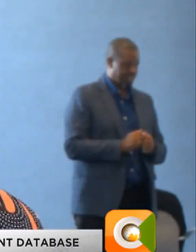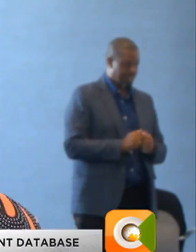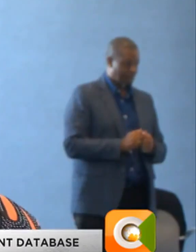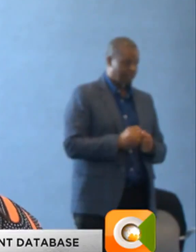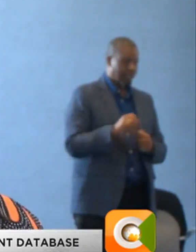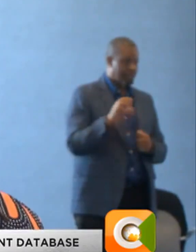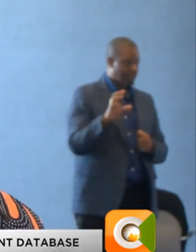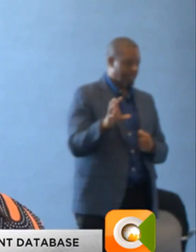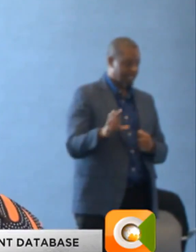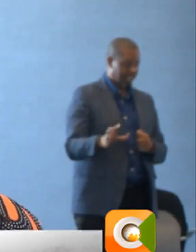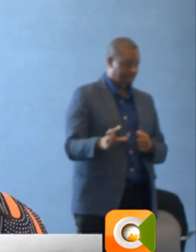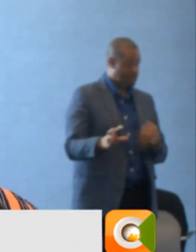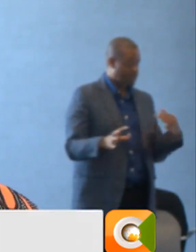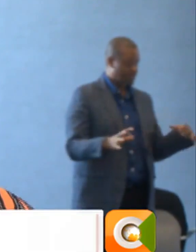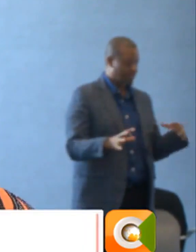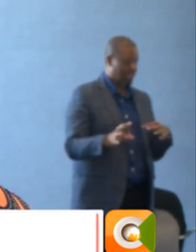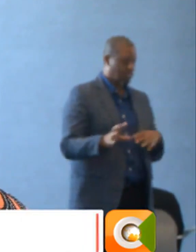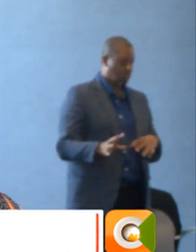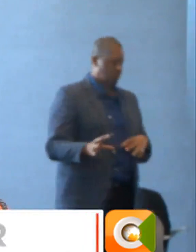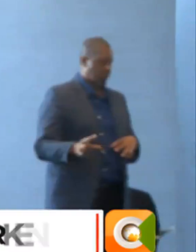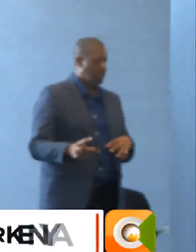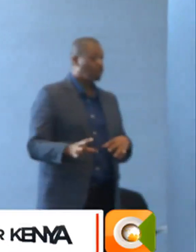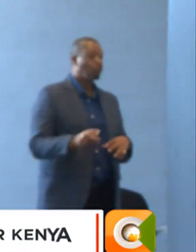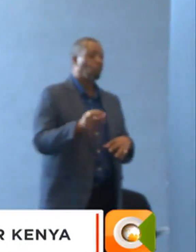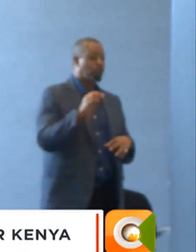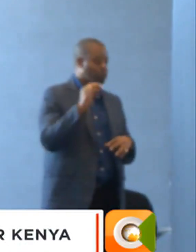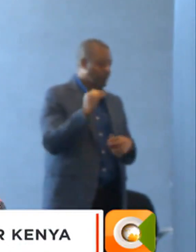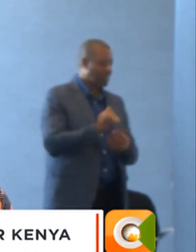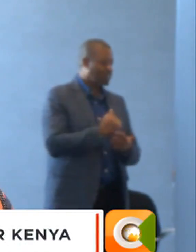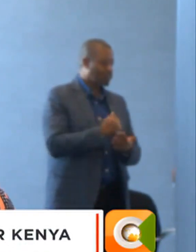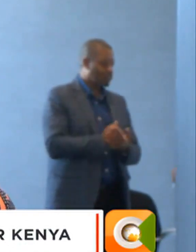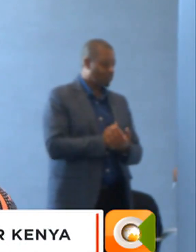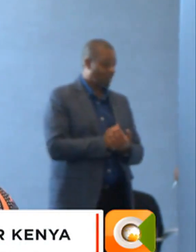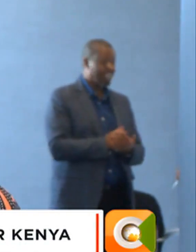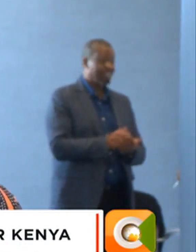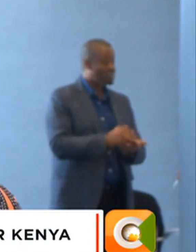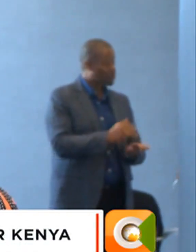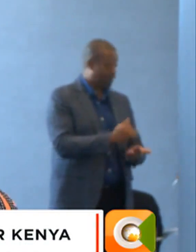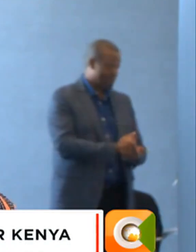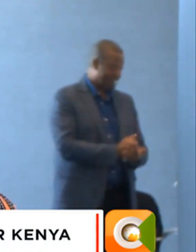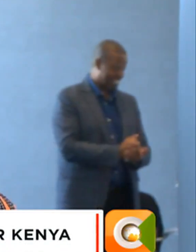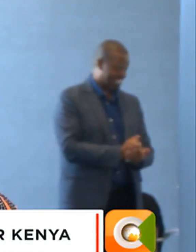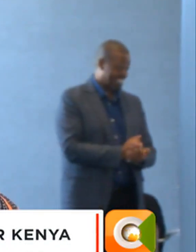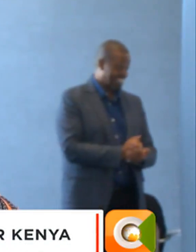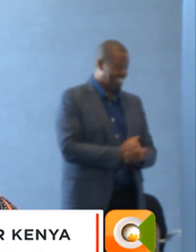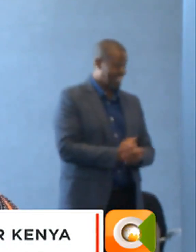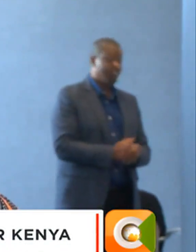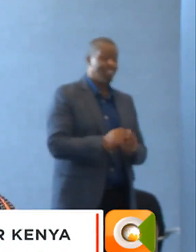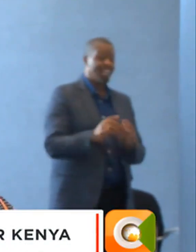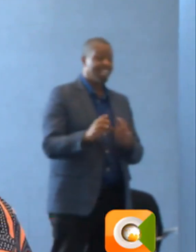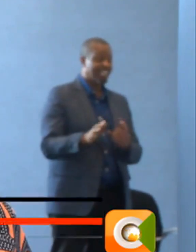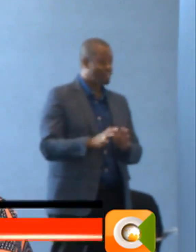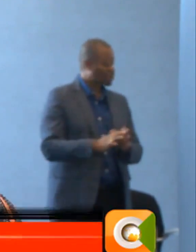have these narratives usually, but the data to back it up is not usually there. And so for me, where I see